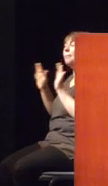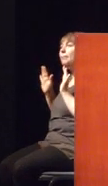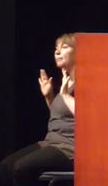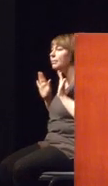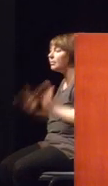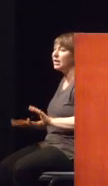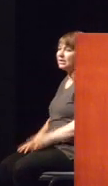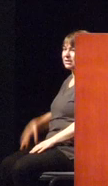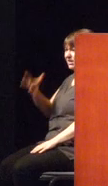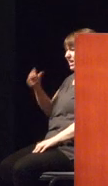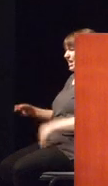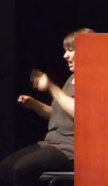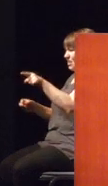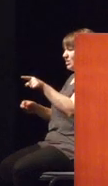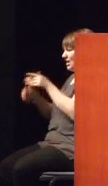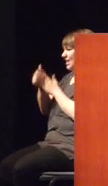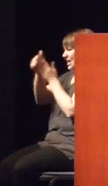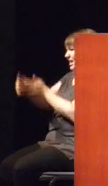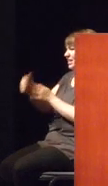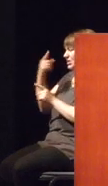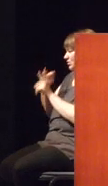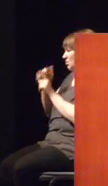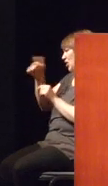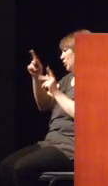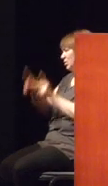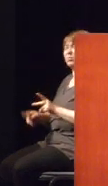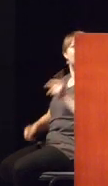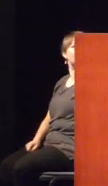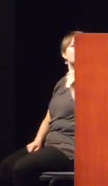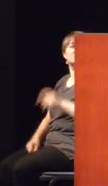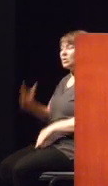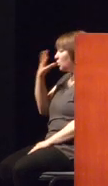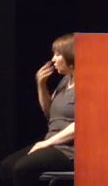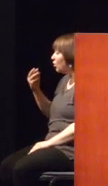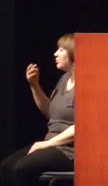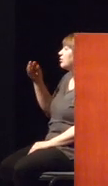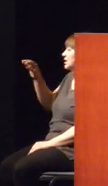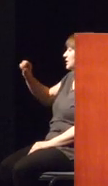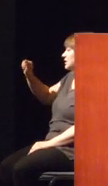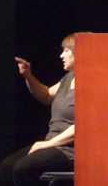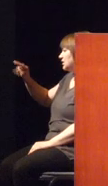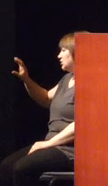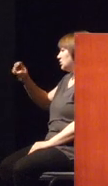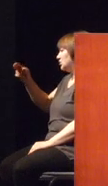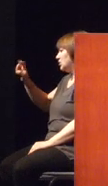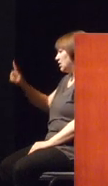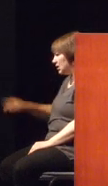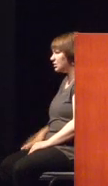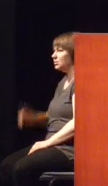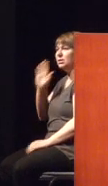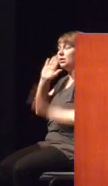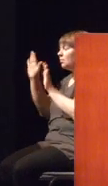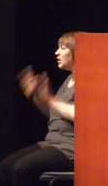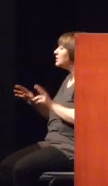and Madeline's guidance, and Dr. Sanchez and Dr. Wolf's and Dr. Stearns, it's been an incredible honor,